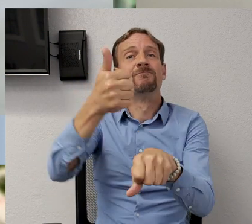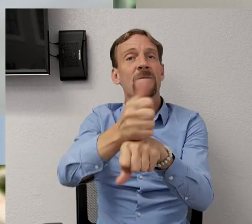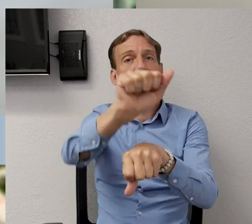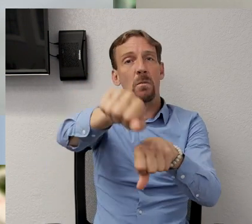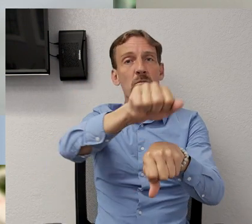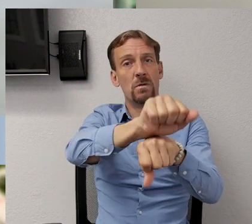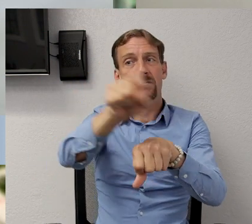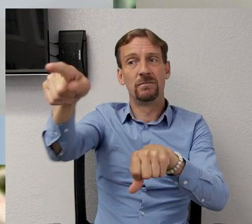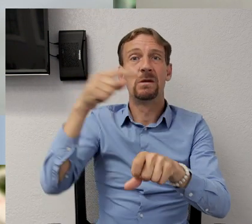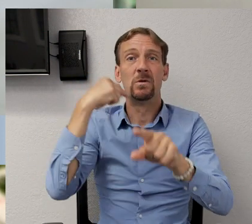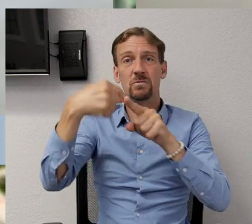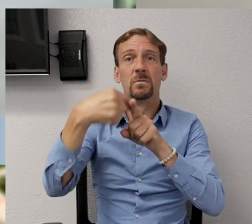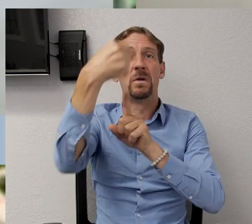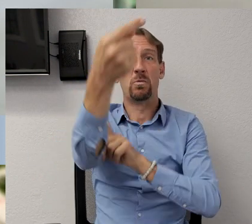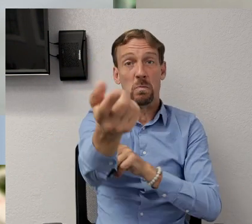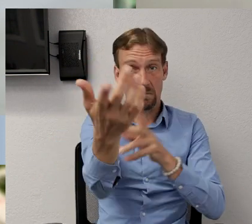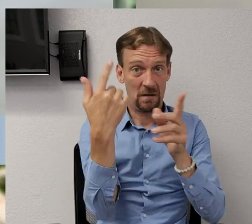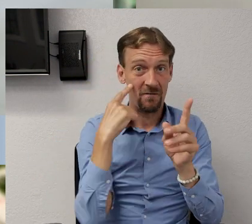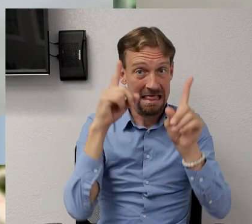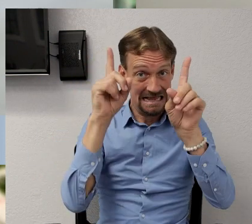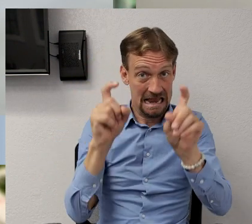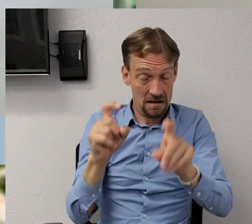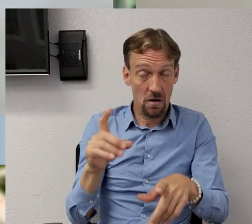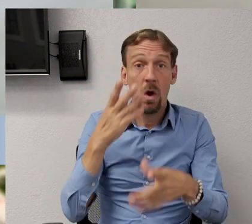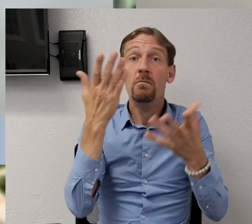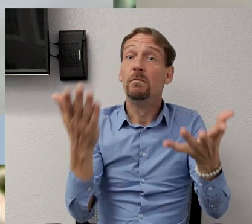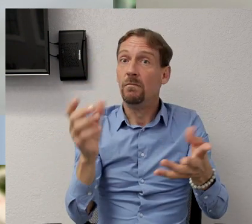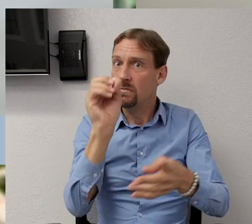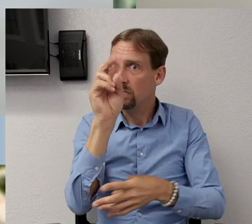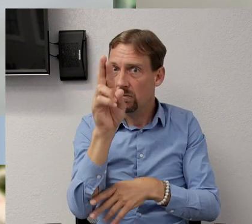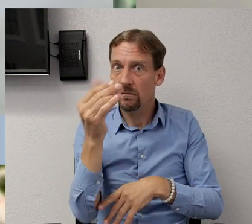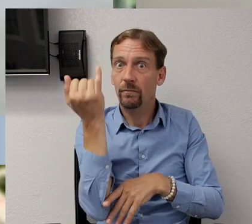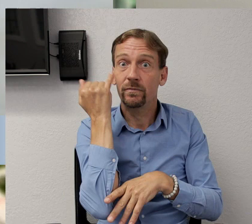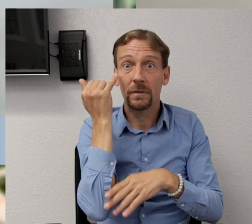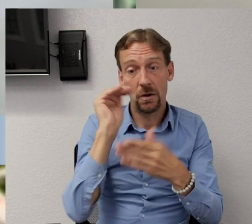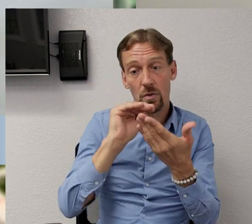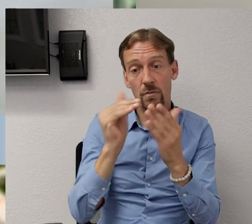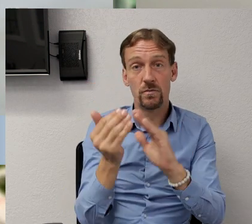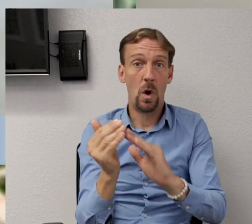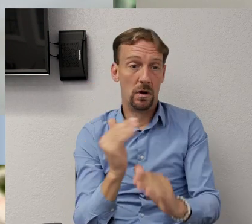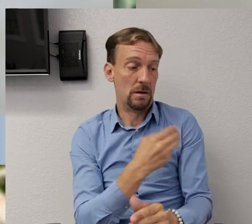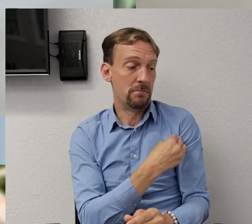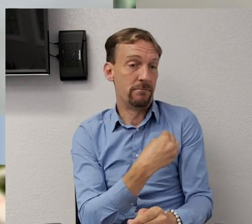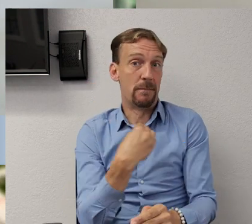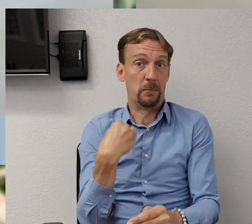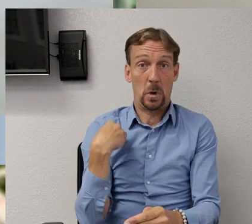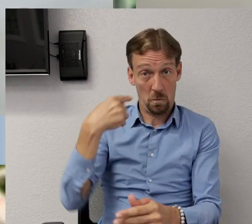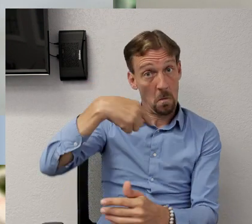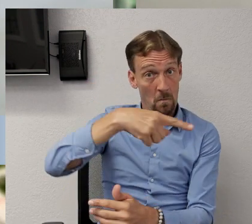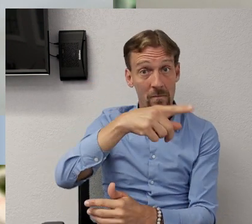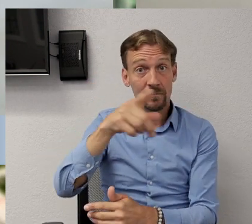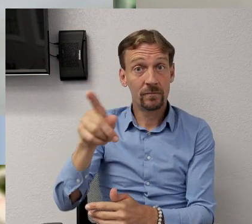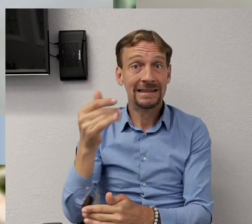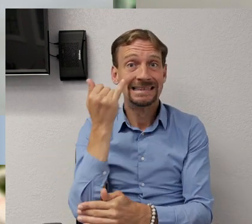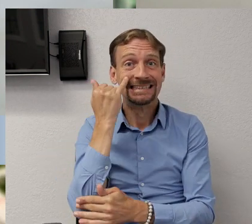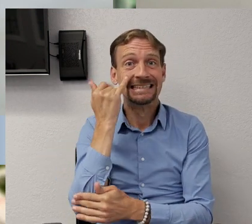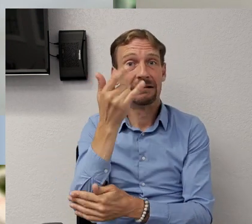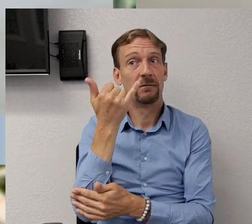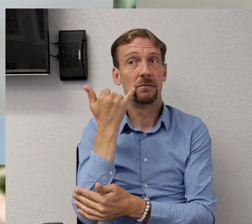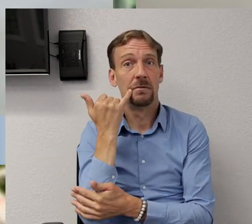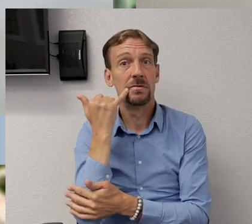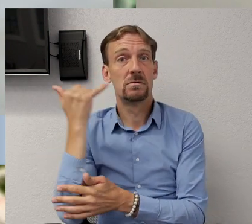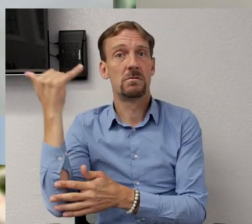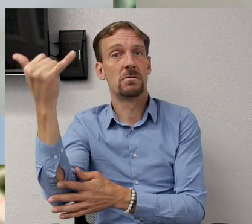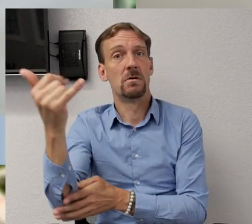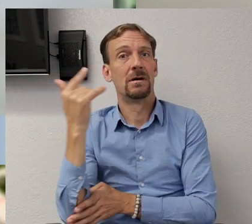appointment and they'll go across the street there. Or if a community member has called in to the